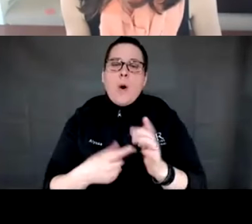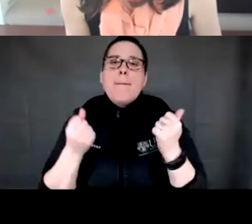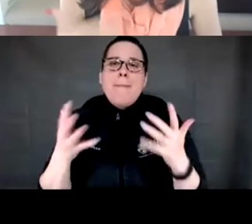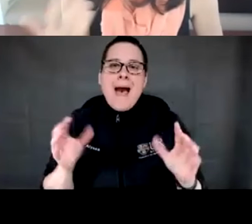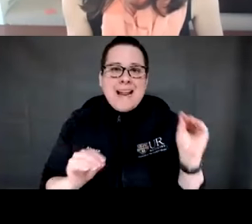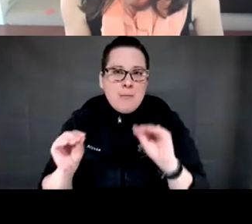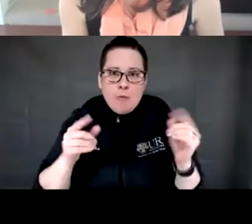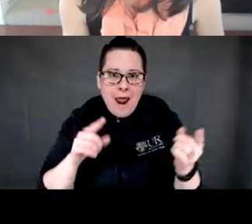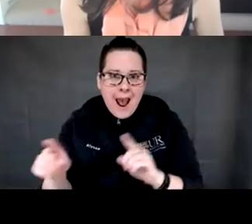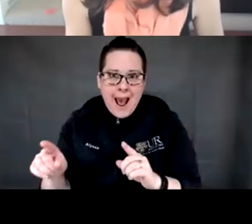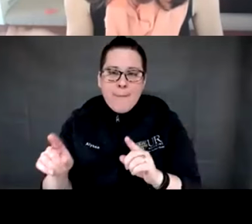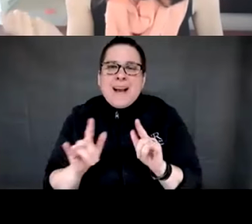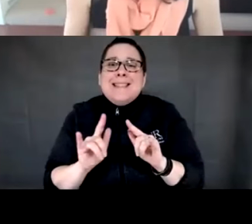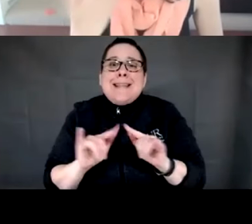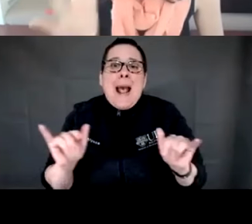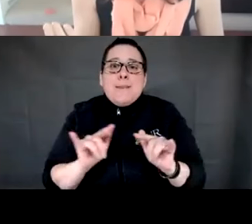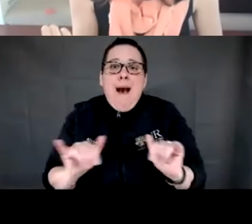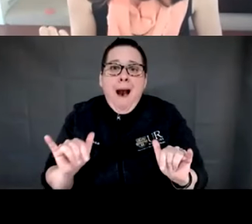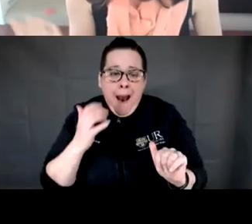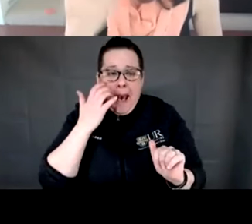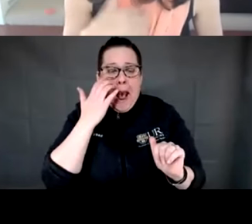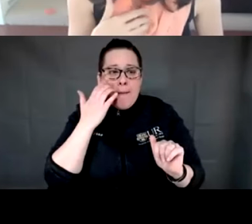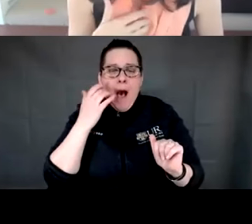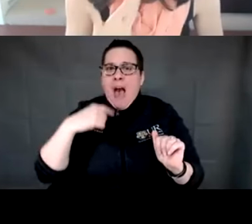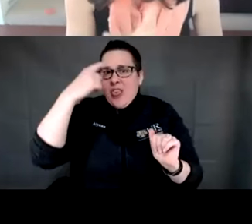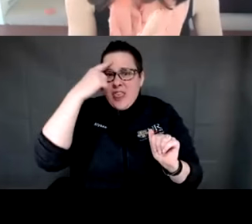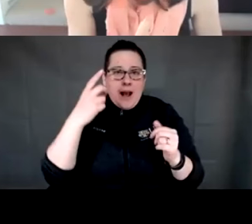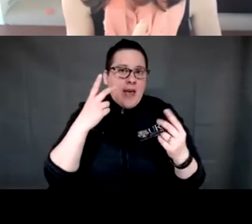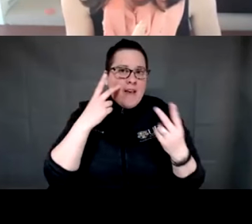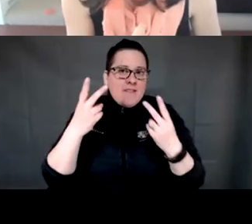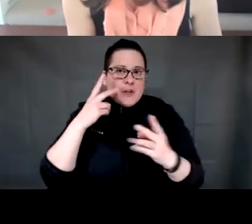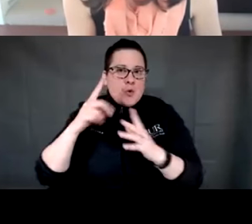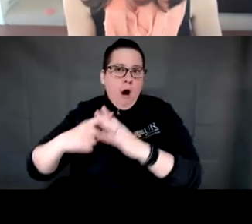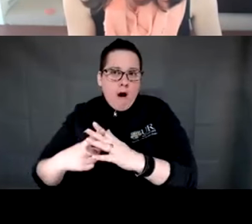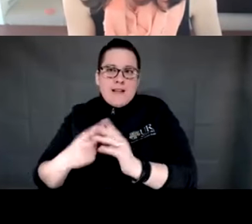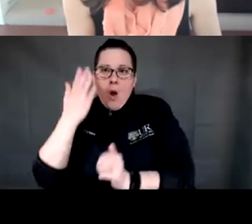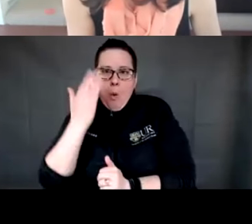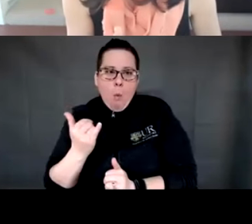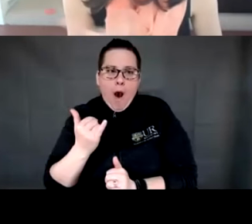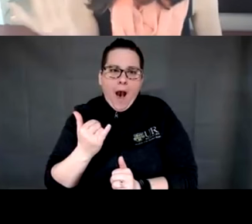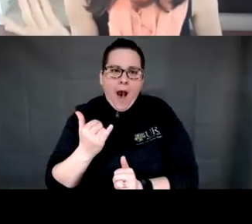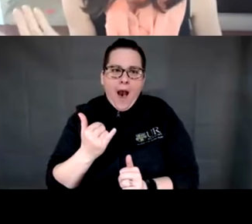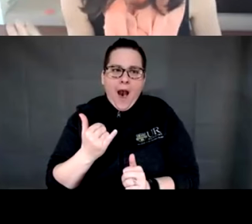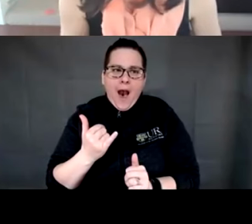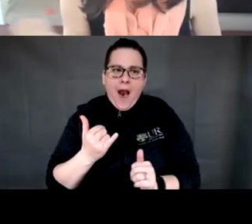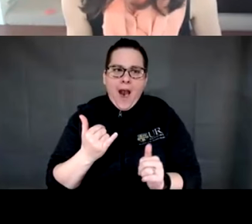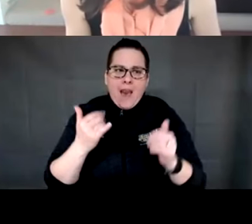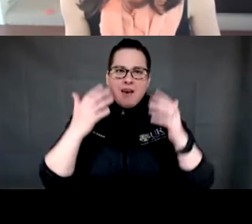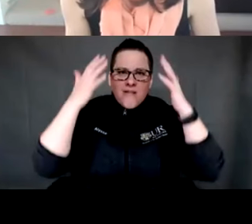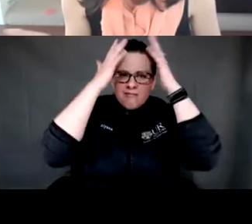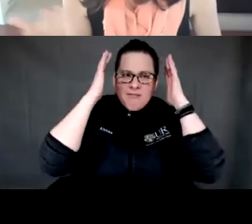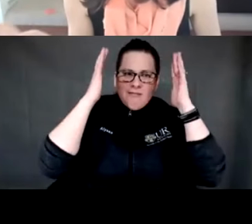that are happening at the same time, right? So you can think that the visual onset explains variance in the anterior part of the brain, but that's just because there are